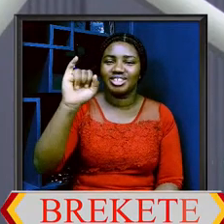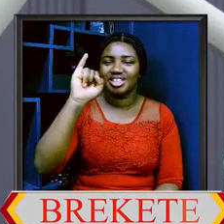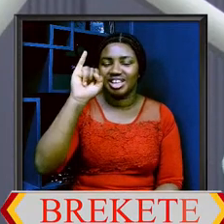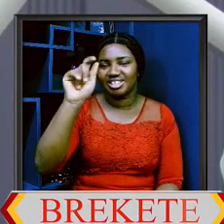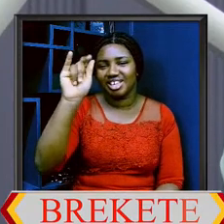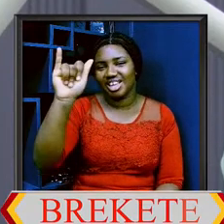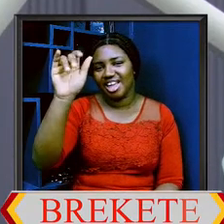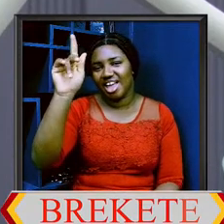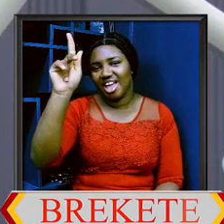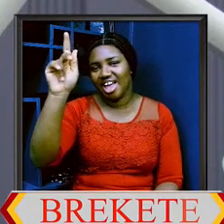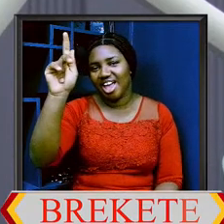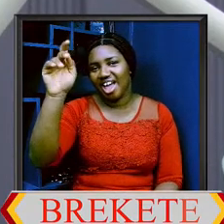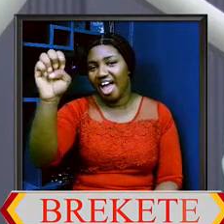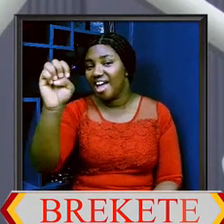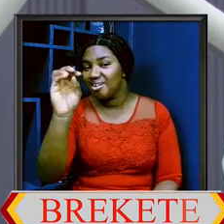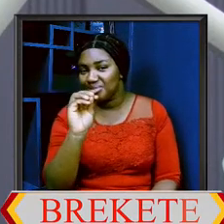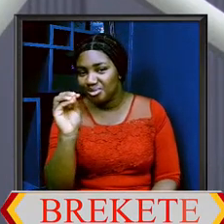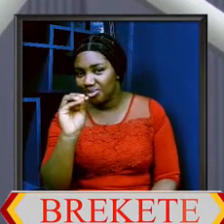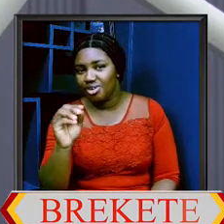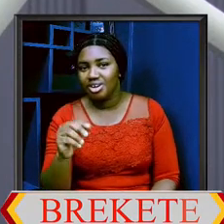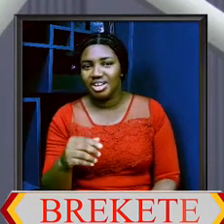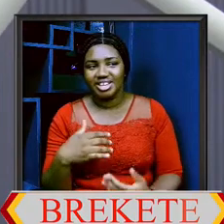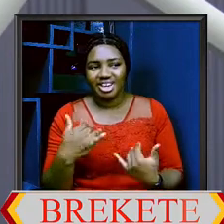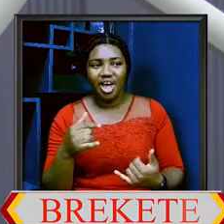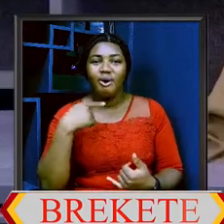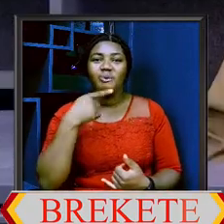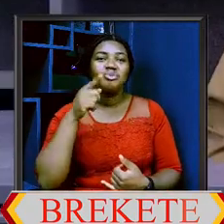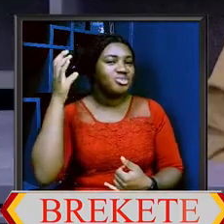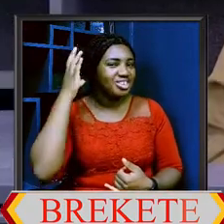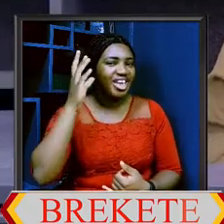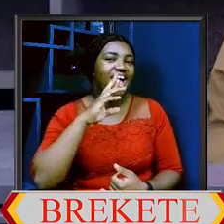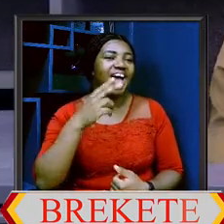microphone presid who you hear her voice